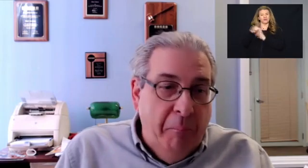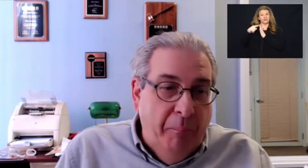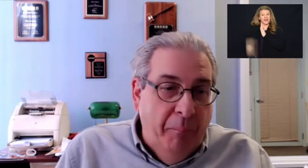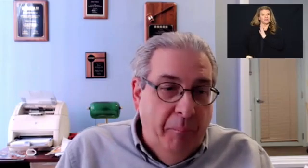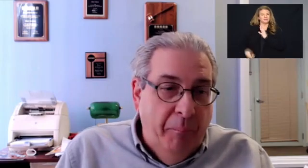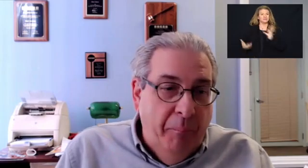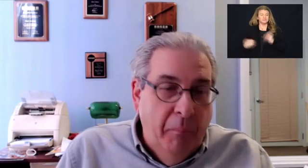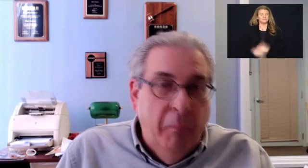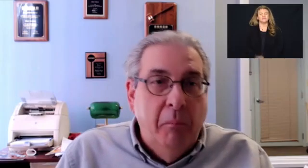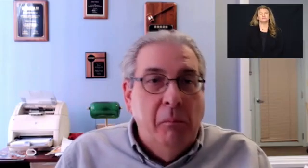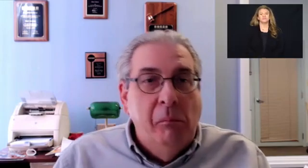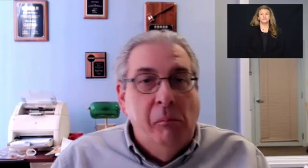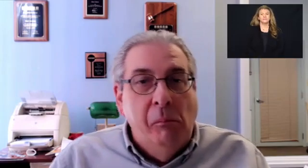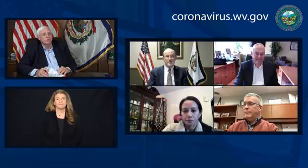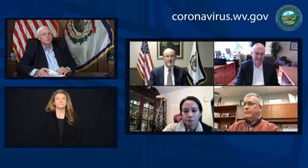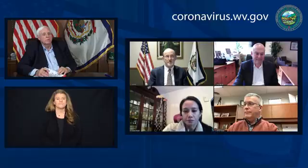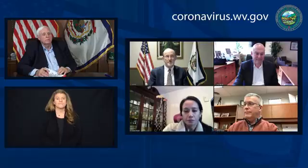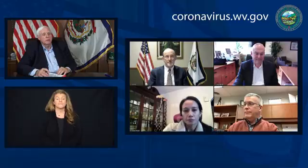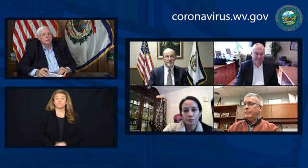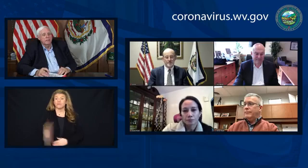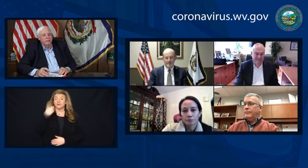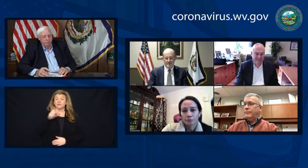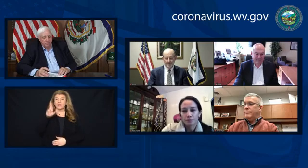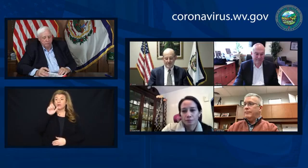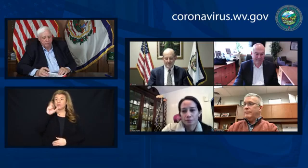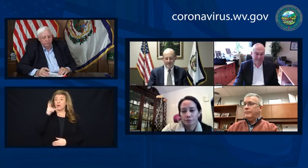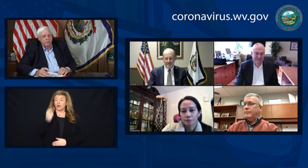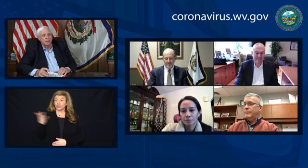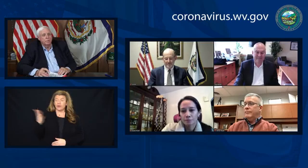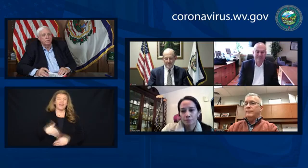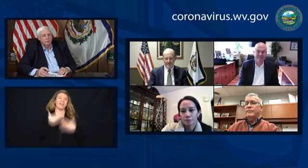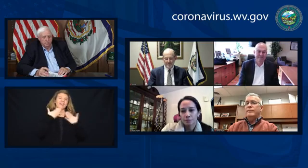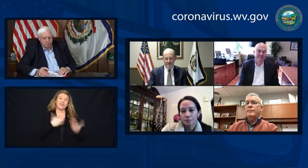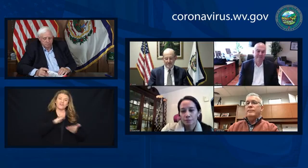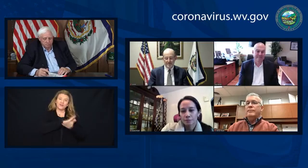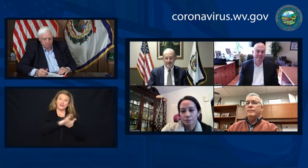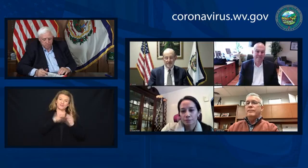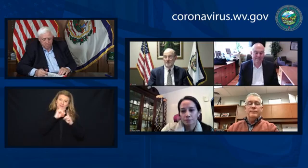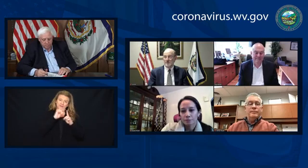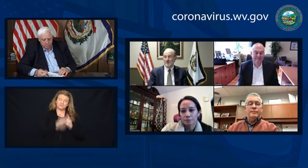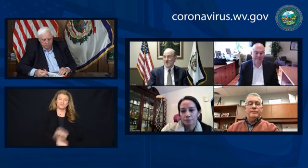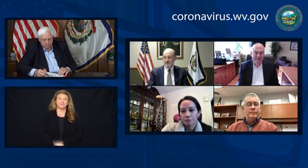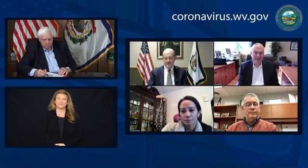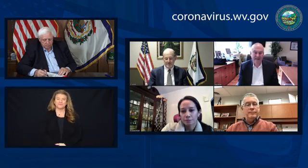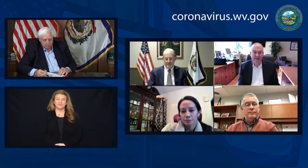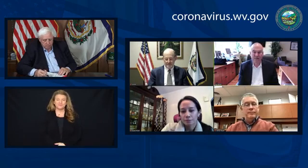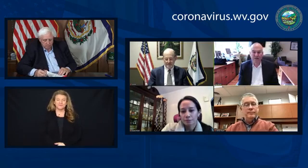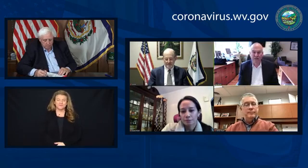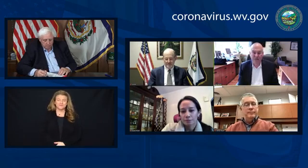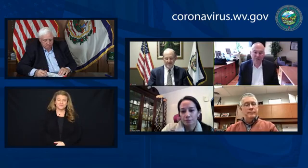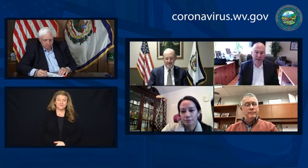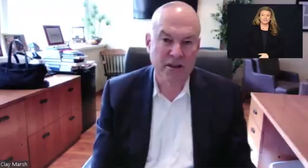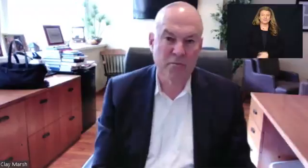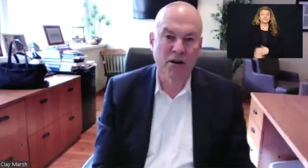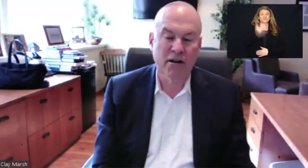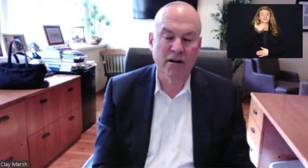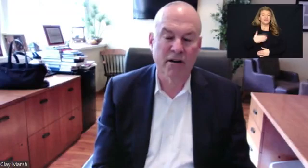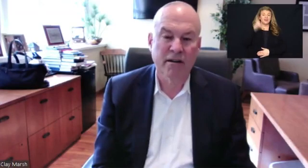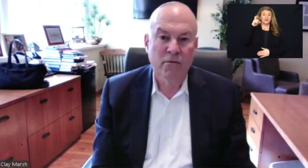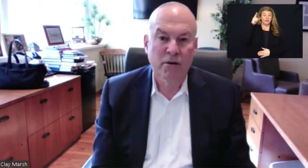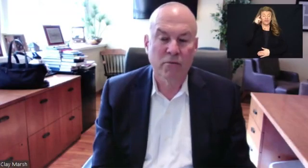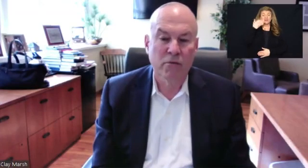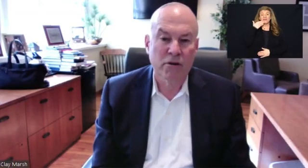time. Dr. Marsh, please. Mark, thank you so much for the kind words. Thank you, Governor, and thank you,